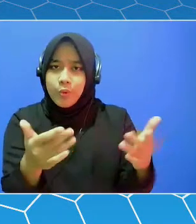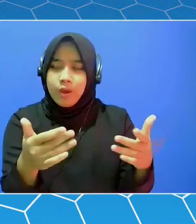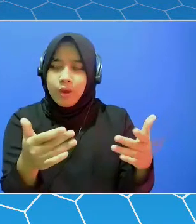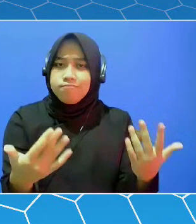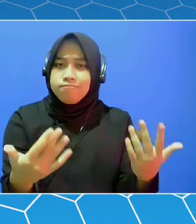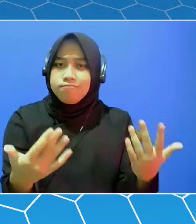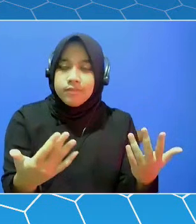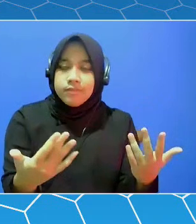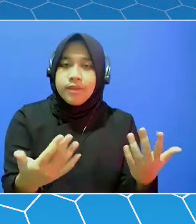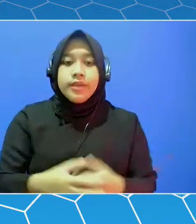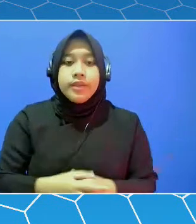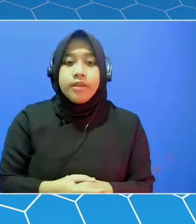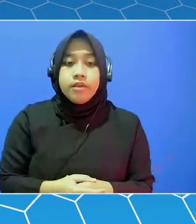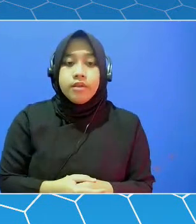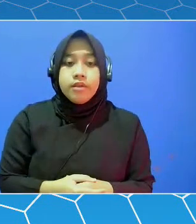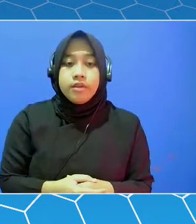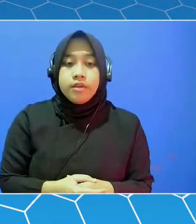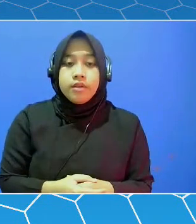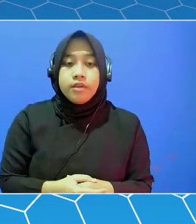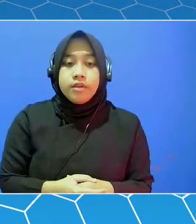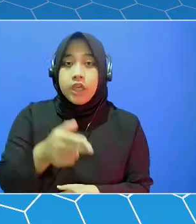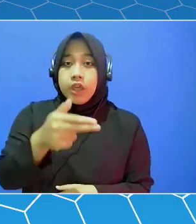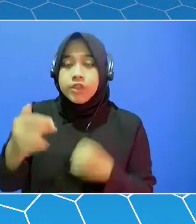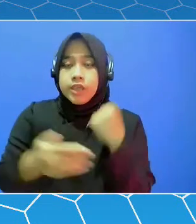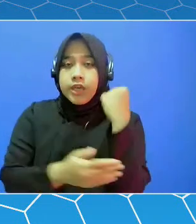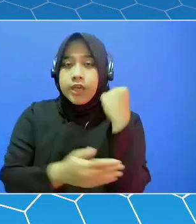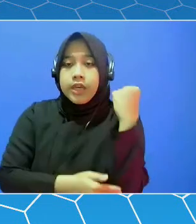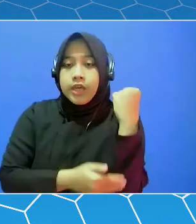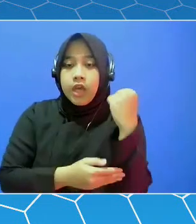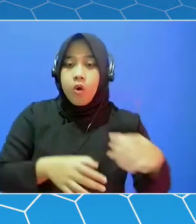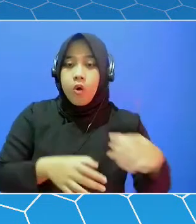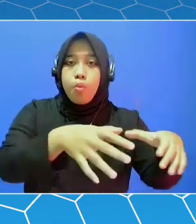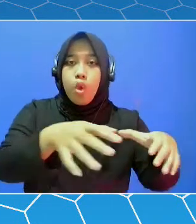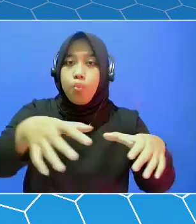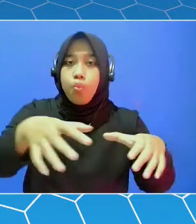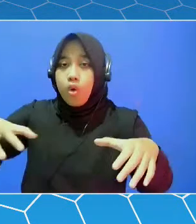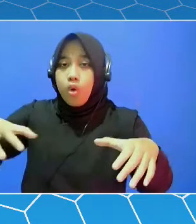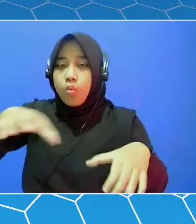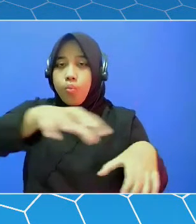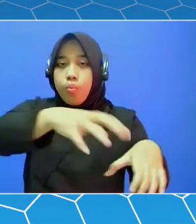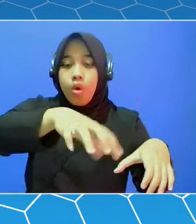archipelagic country with magnanimous population of more than